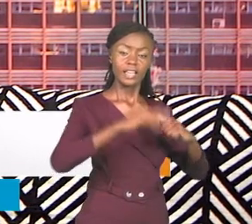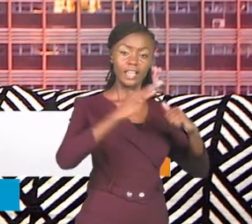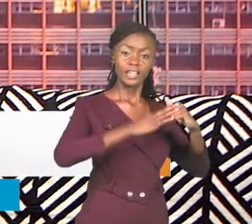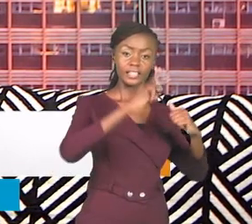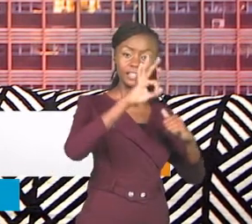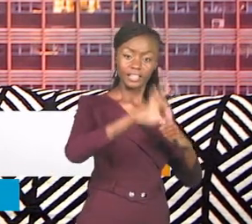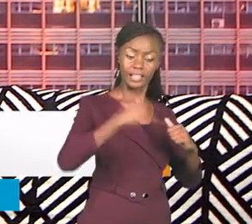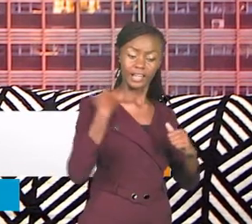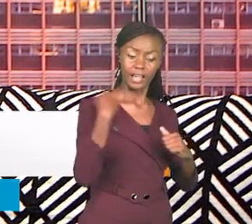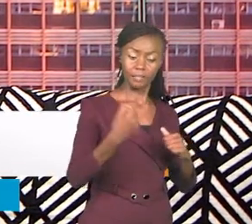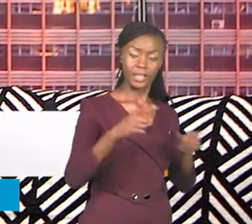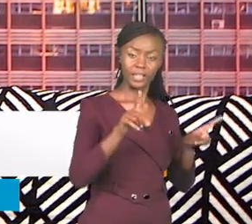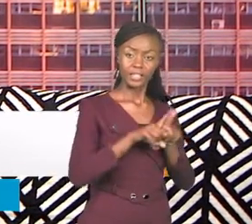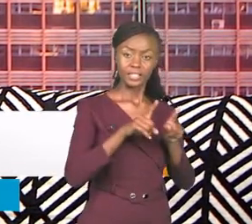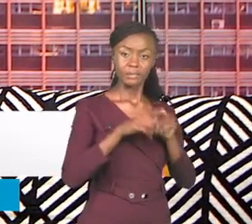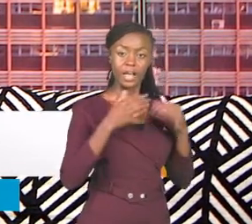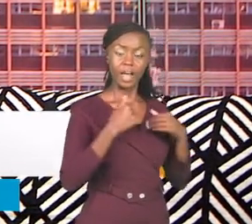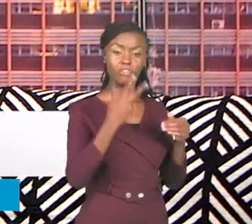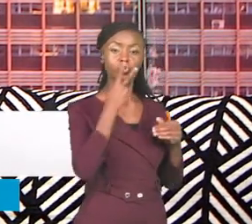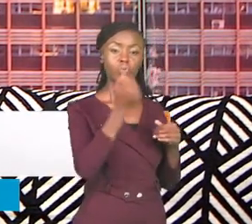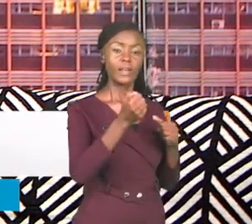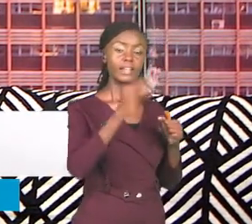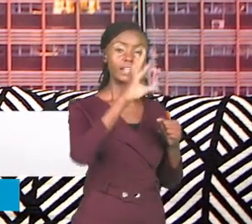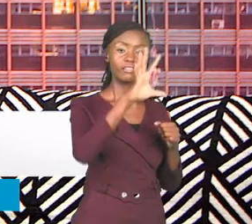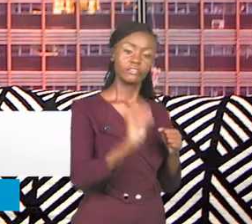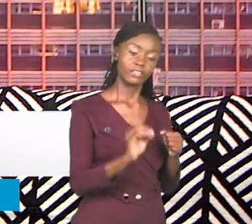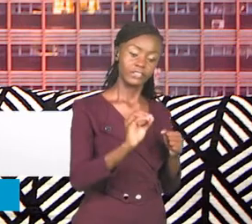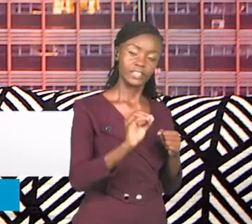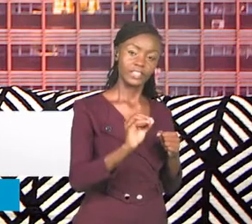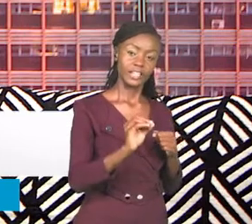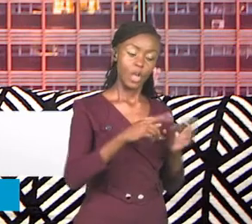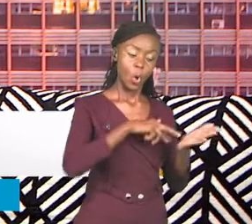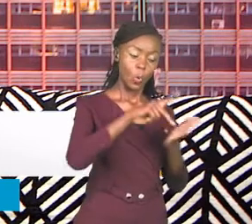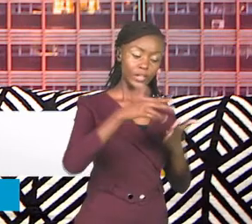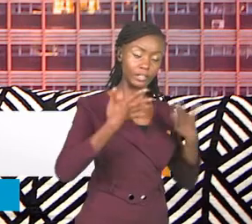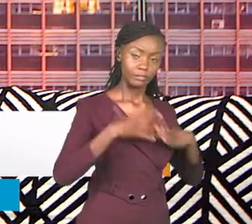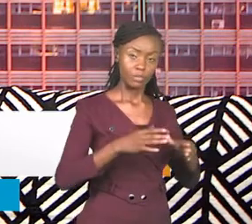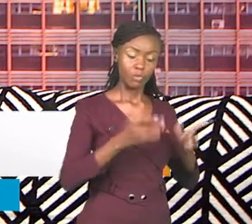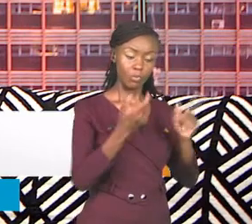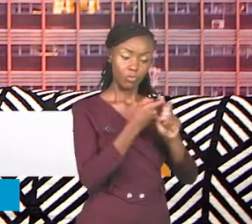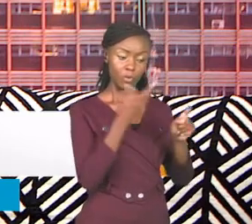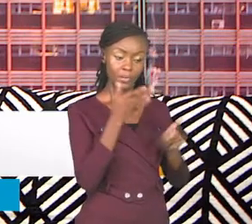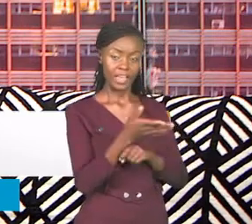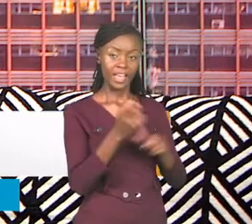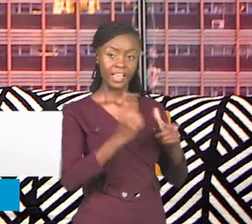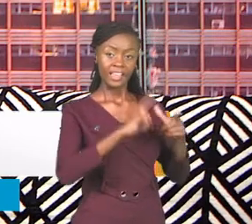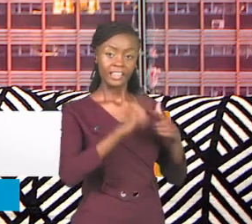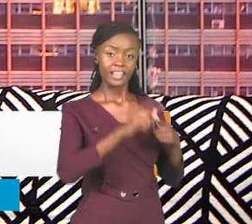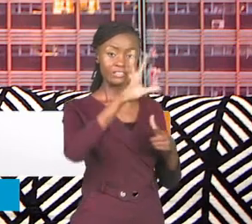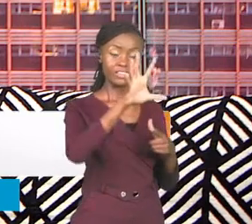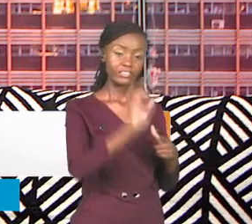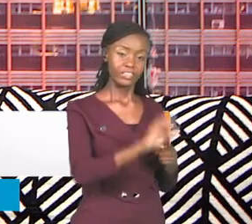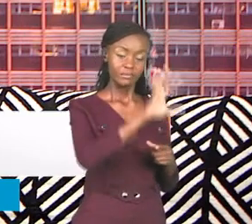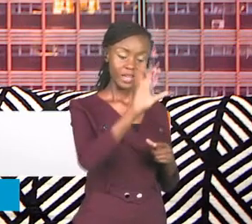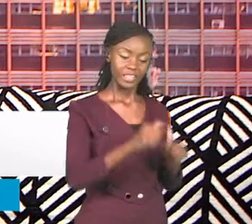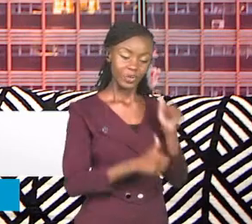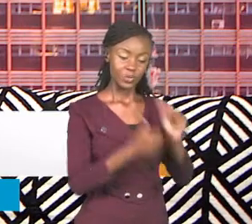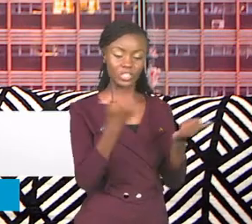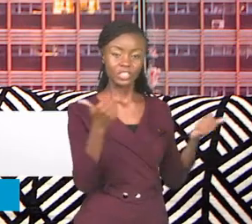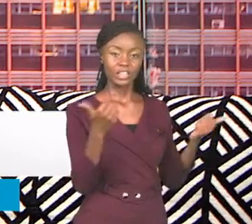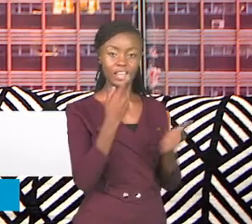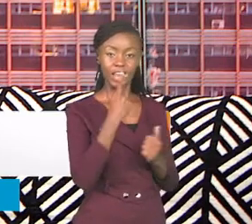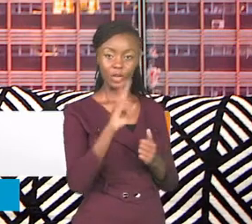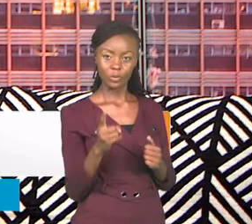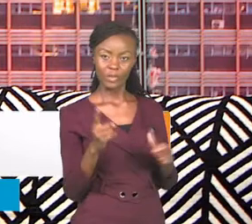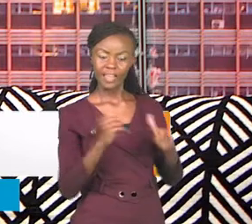683, we're having about 250 pedestrians. And out of this, almost 50% is Nairobi. And it tells